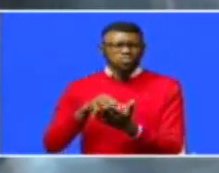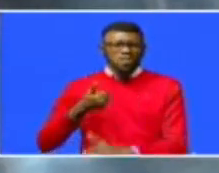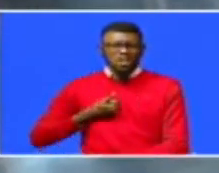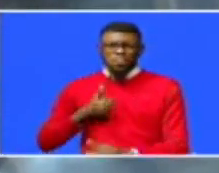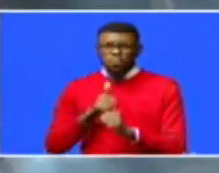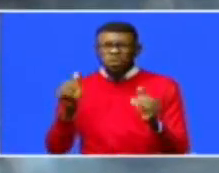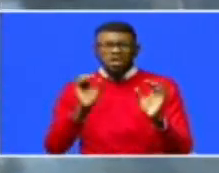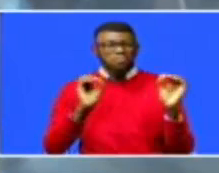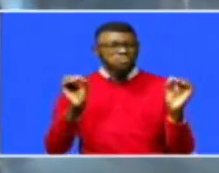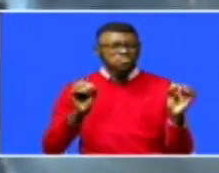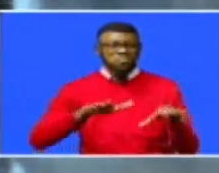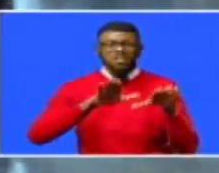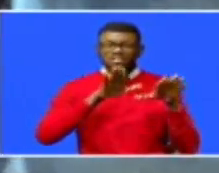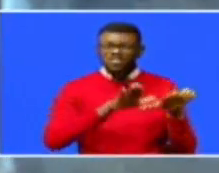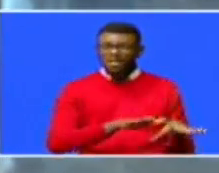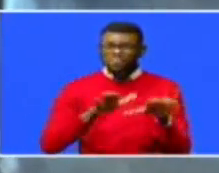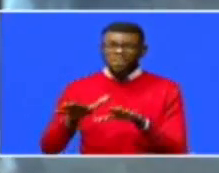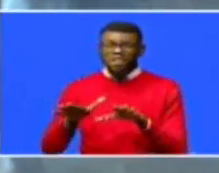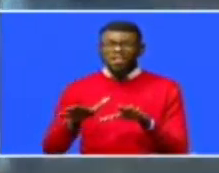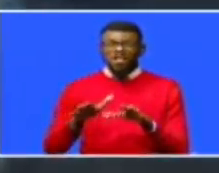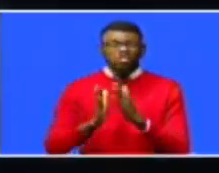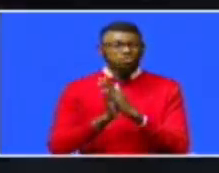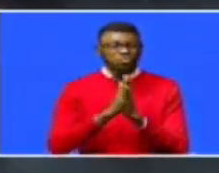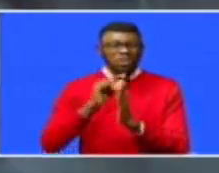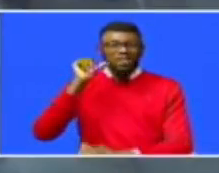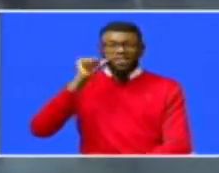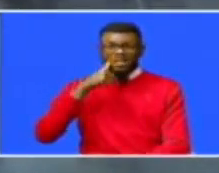are subjected to. And there are not many nice stories.